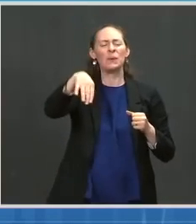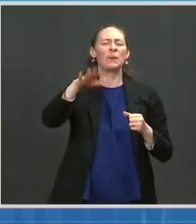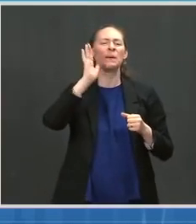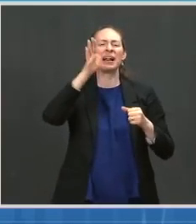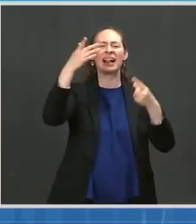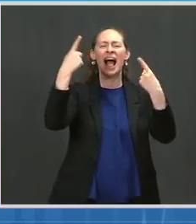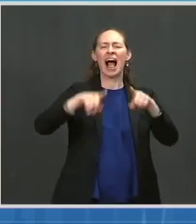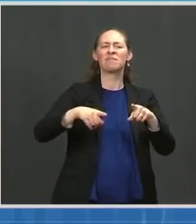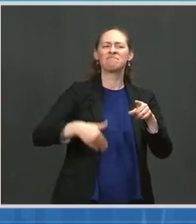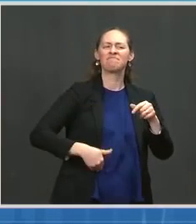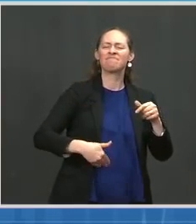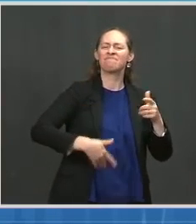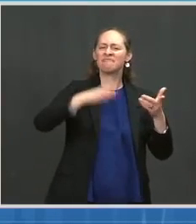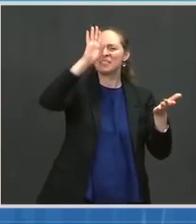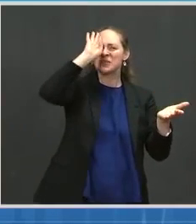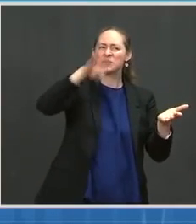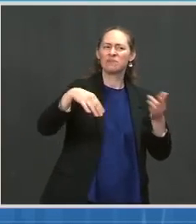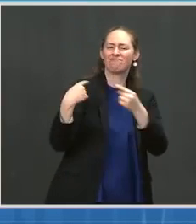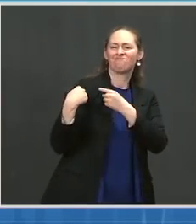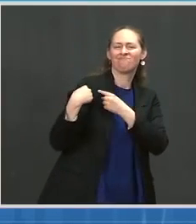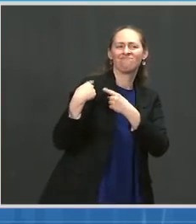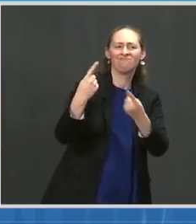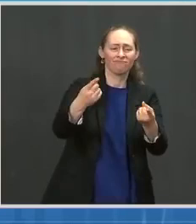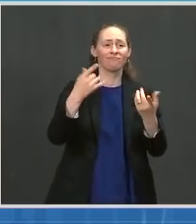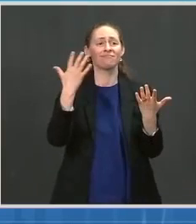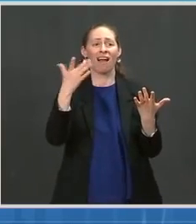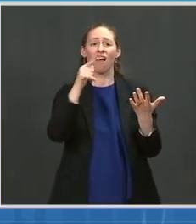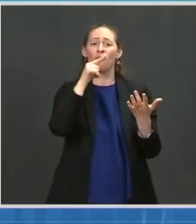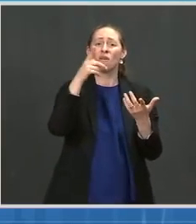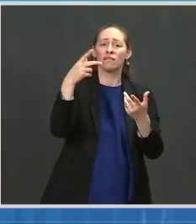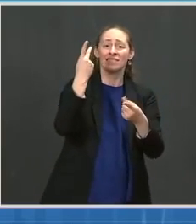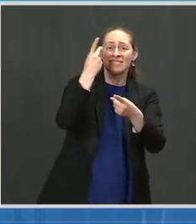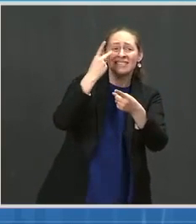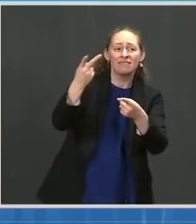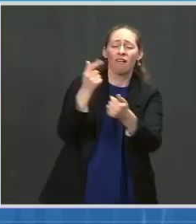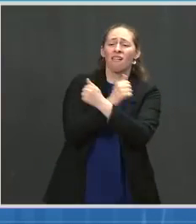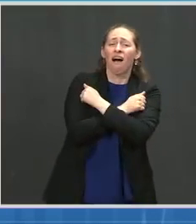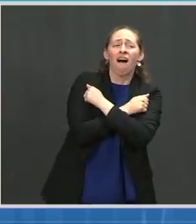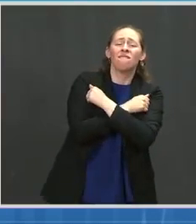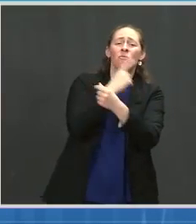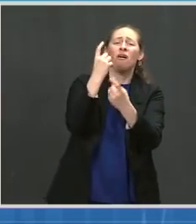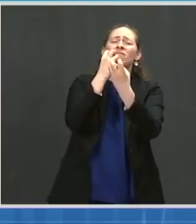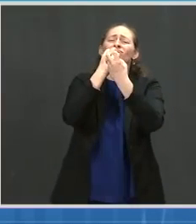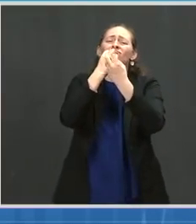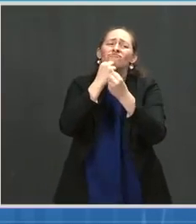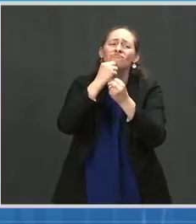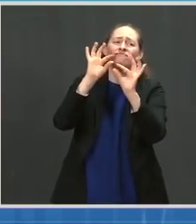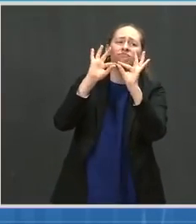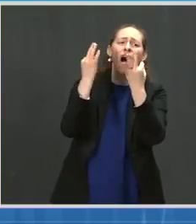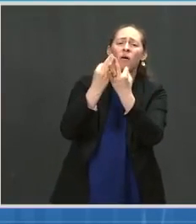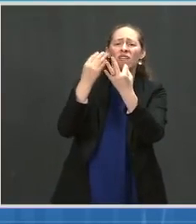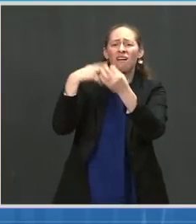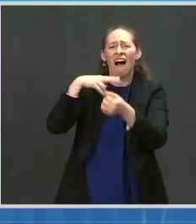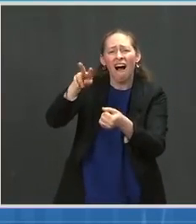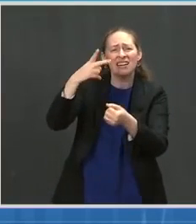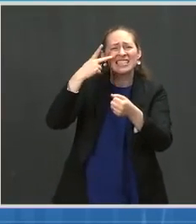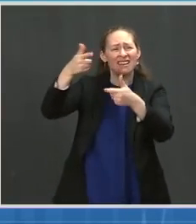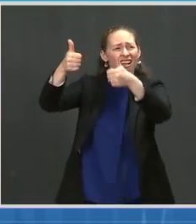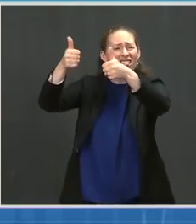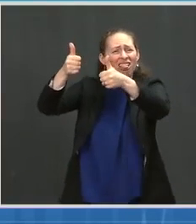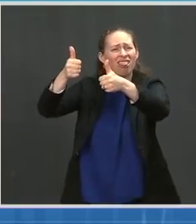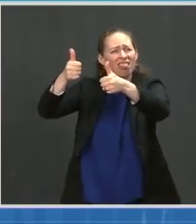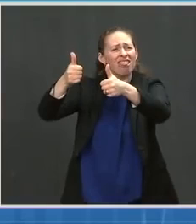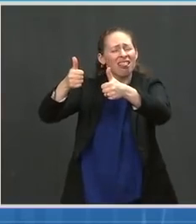Maybe you or a loved one has been wrestling with mental health challenges. We may not talk about them as often, but we're experiencing them